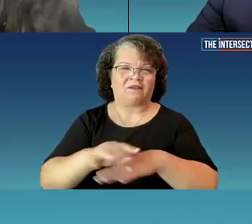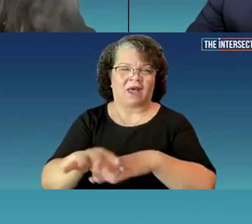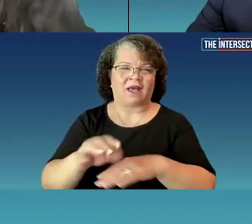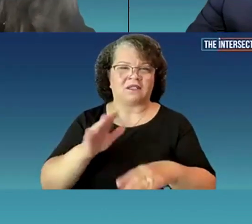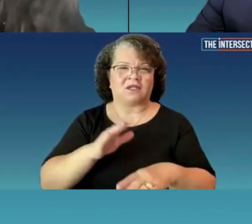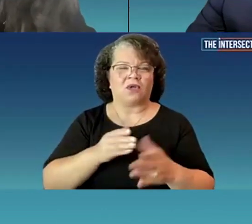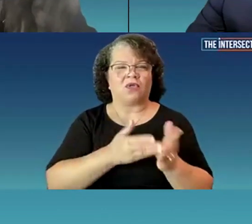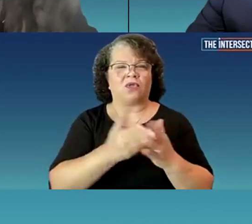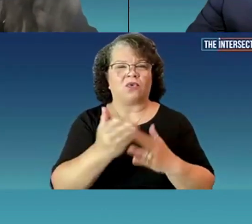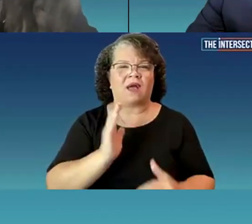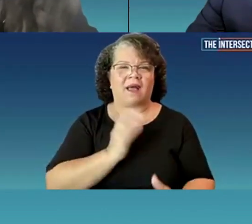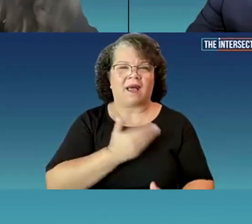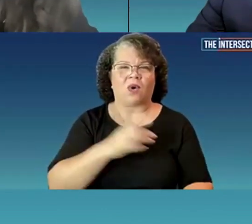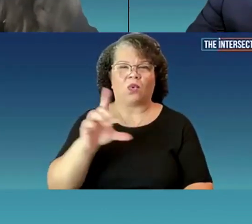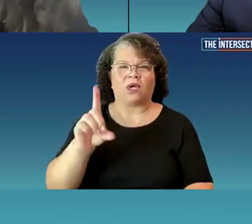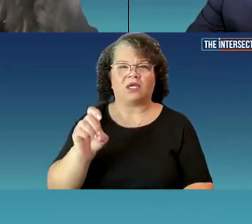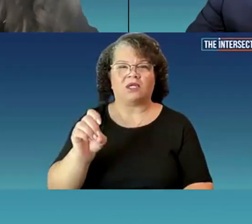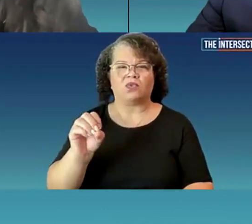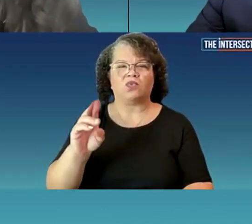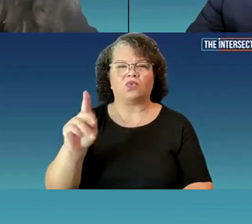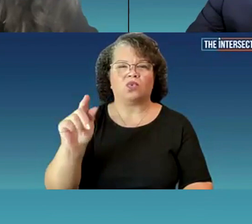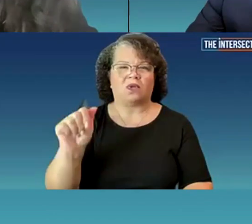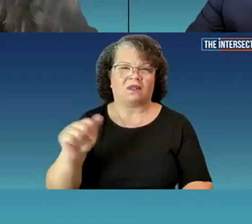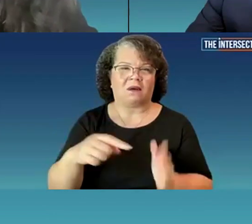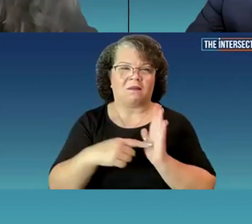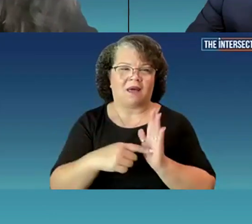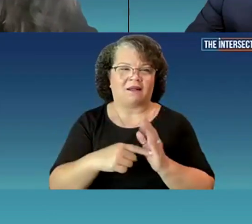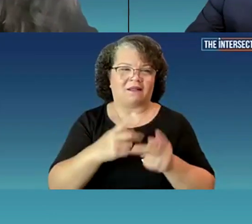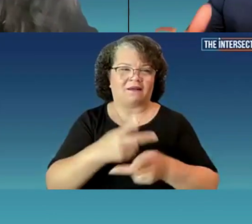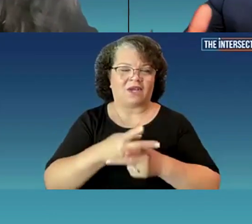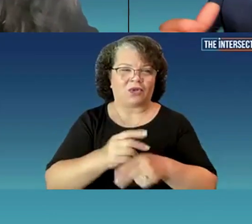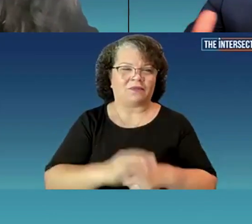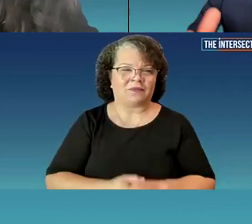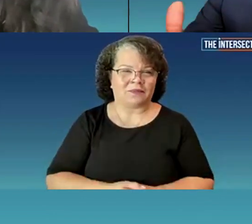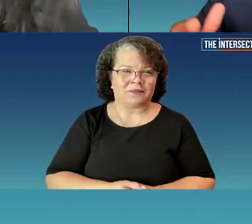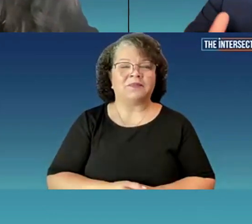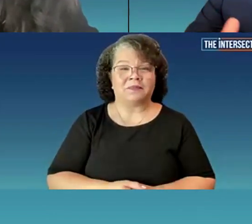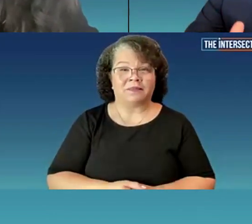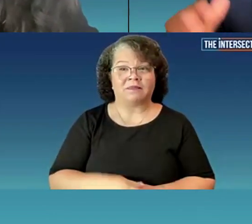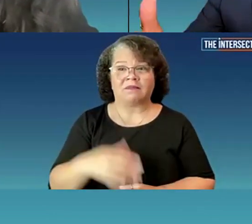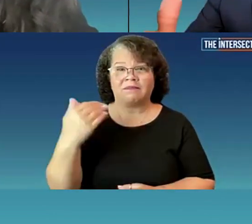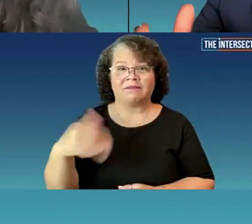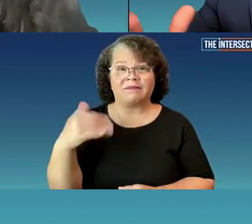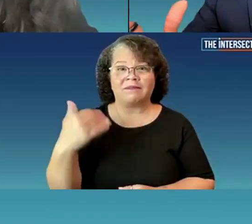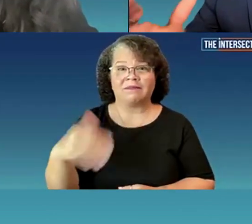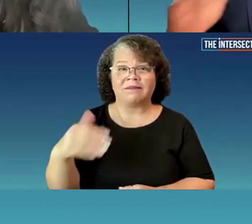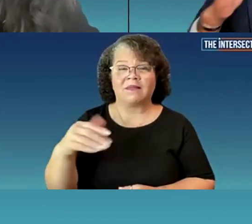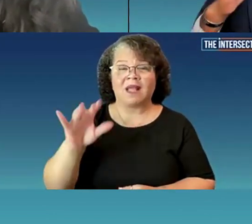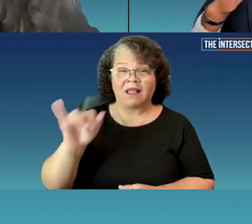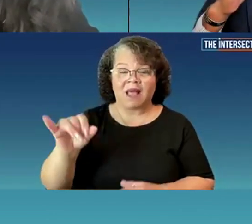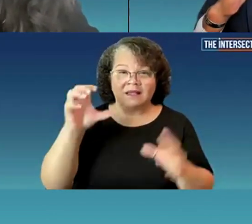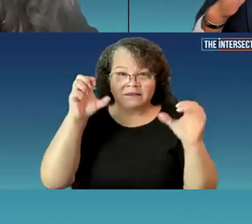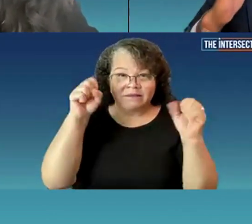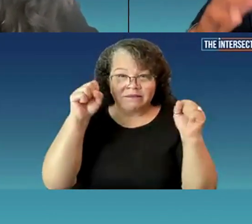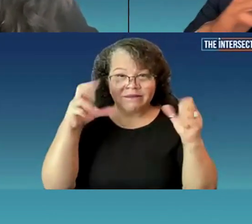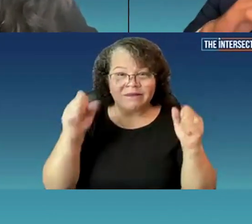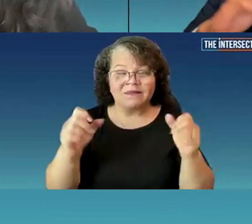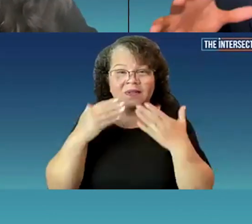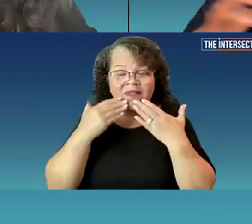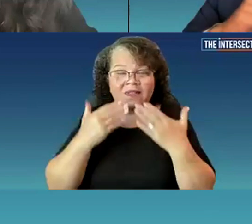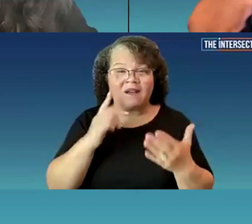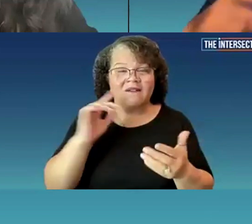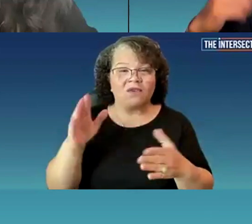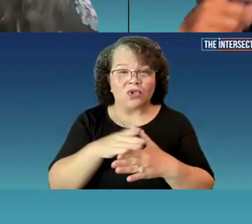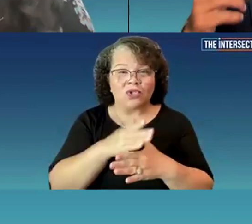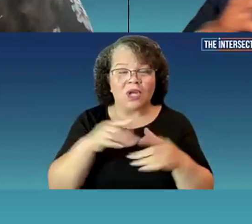doula model of care. Wow. That's incredible. So first of all, thank you all for sharing these